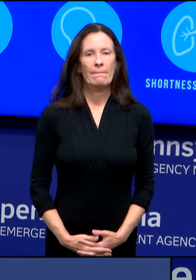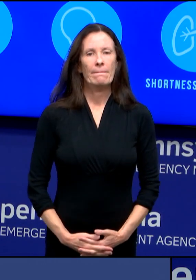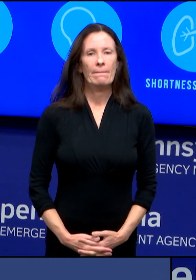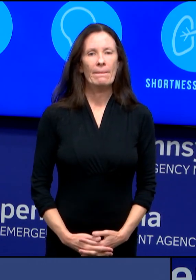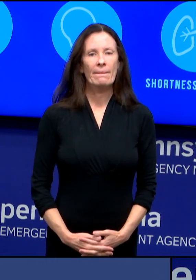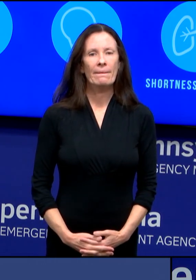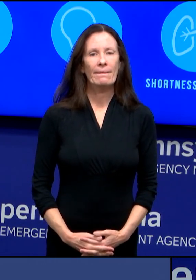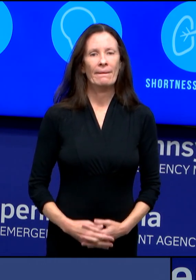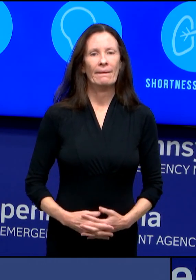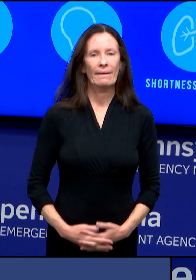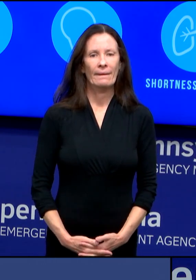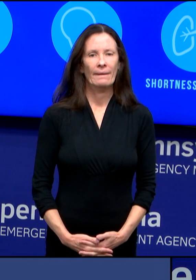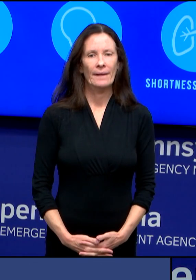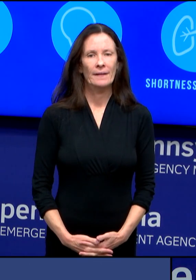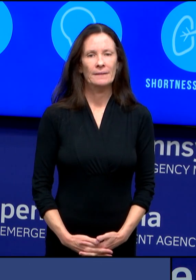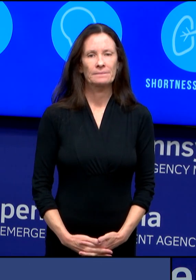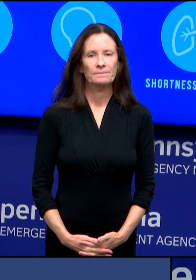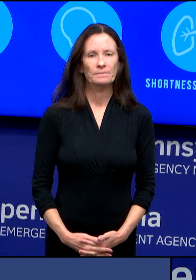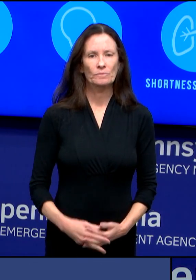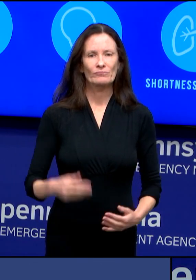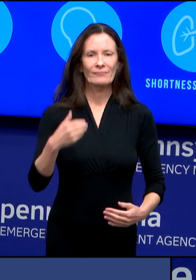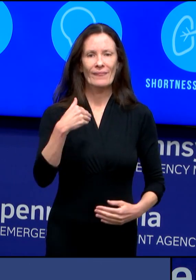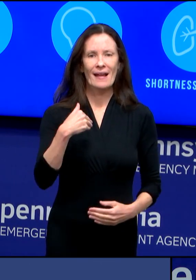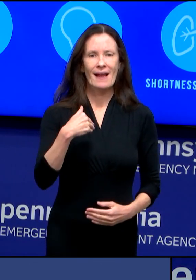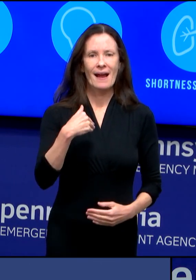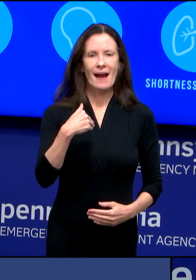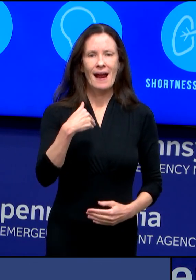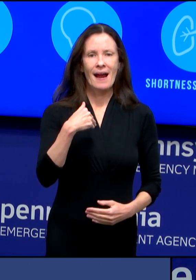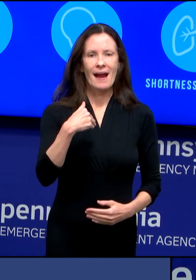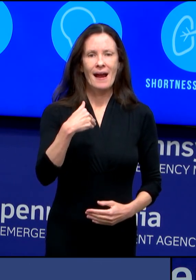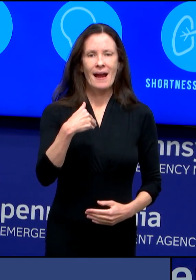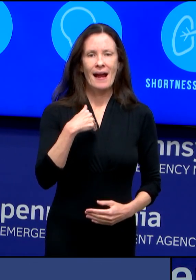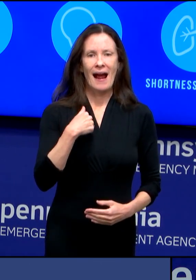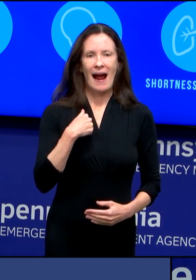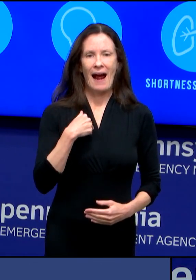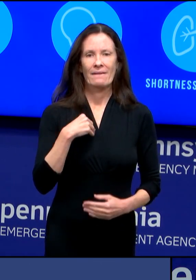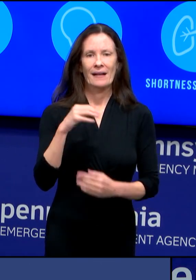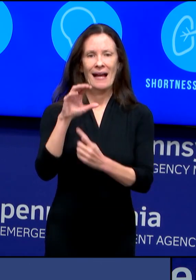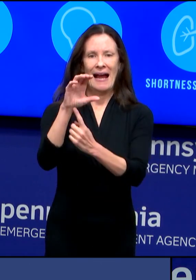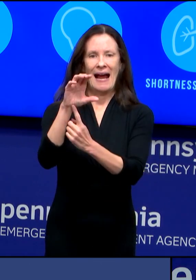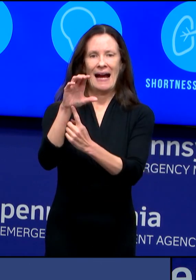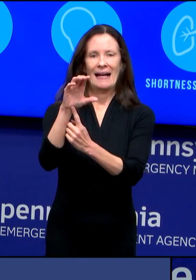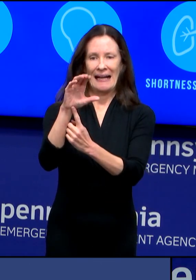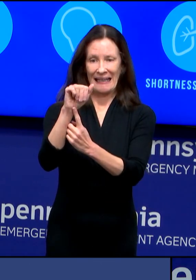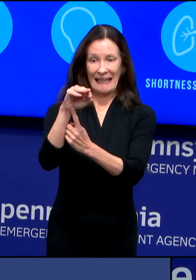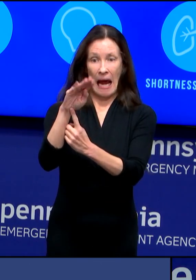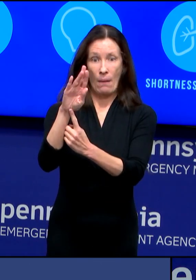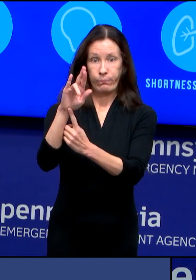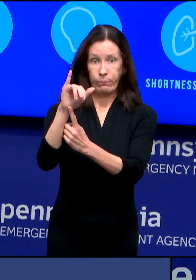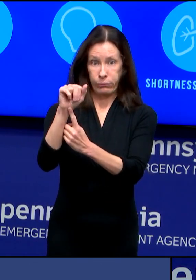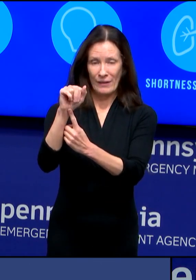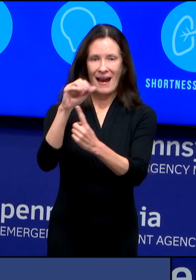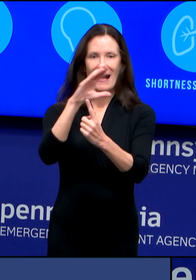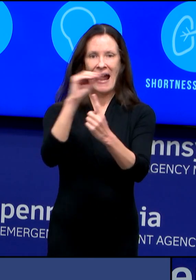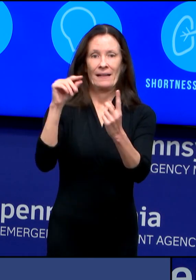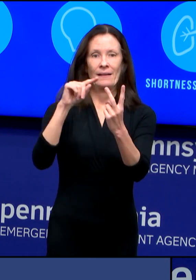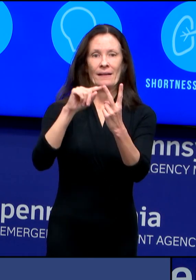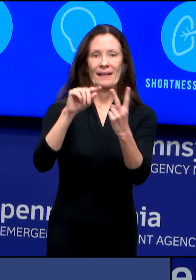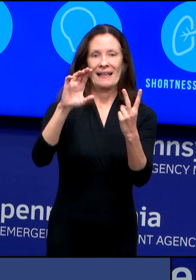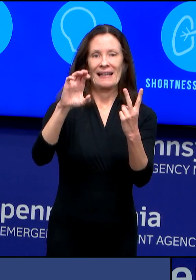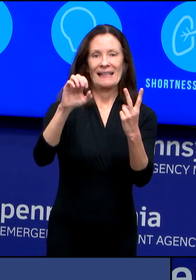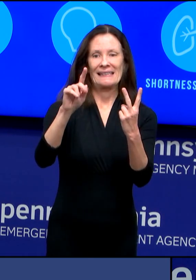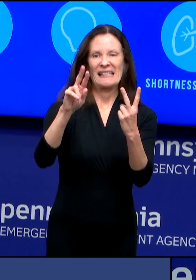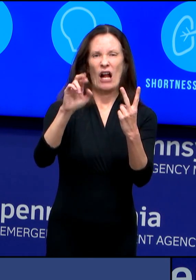I don't have the exact counties that are included. They are available on our website. But anybody who